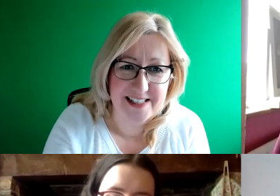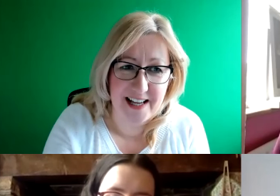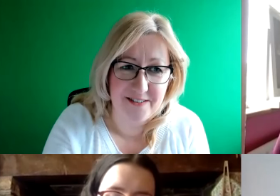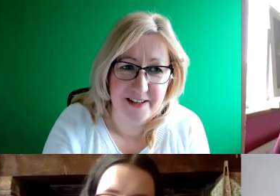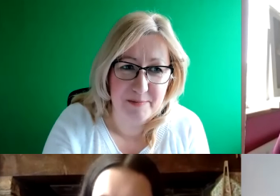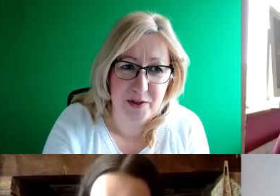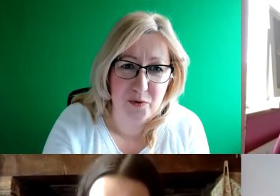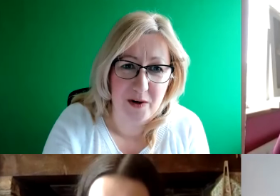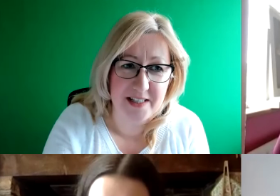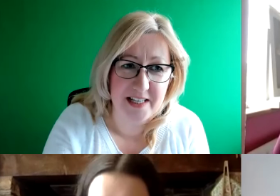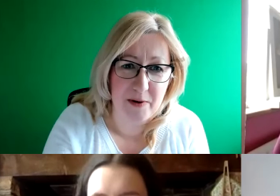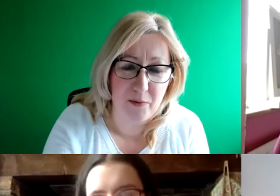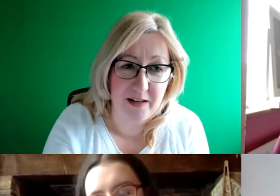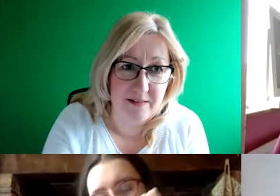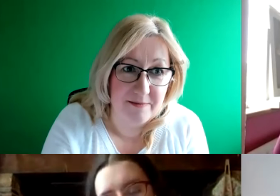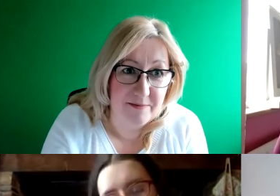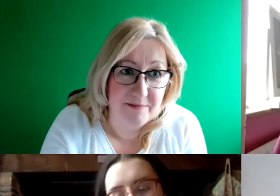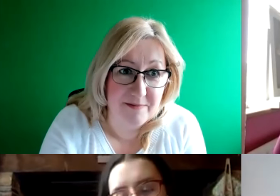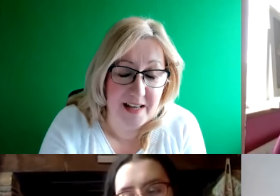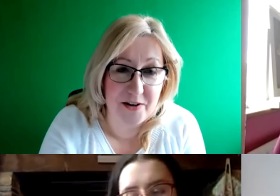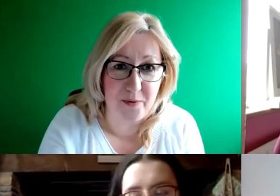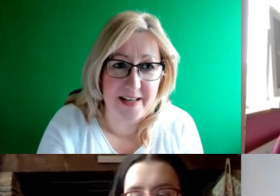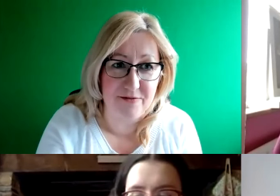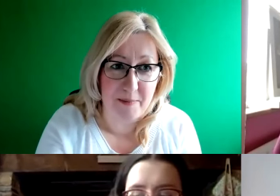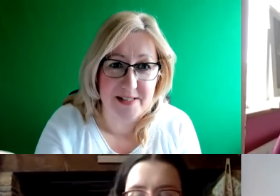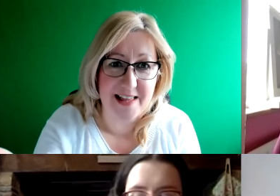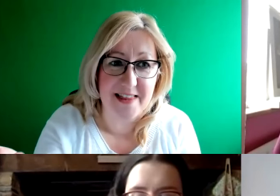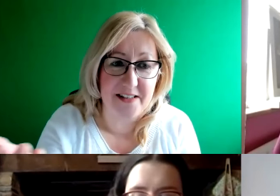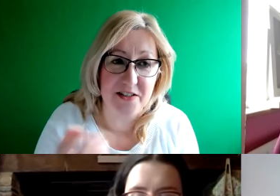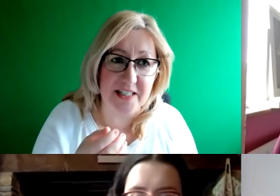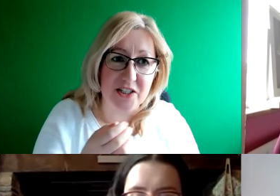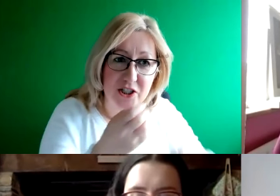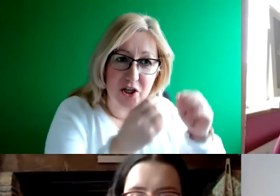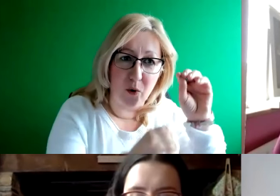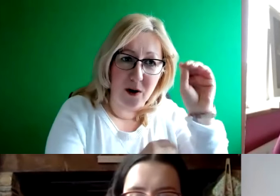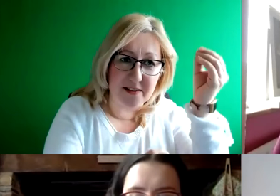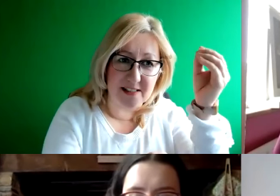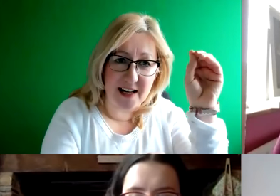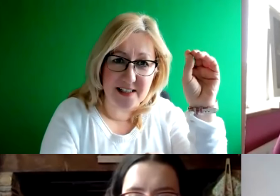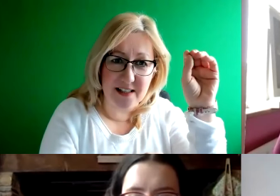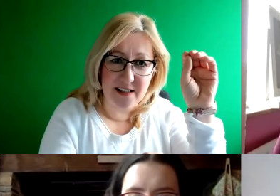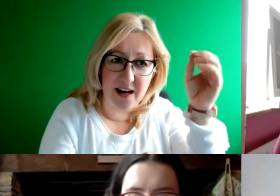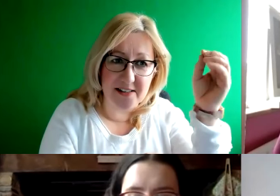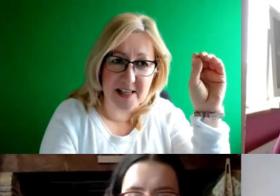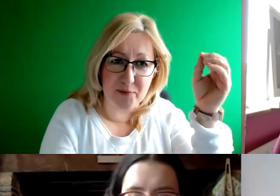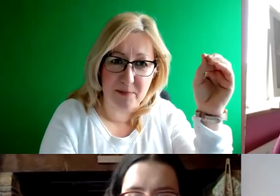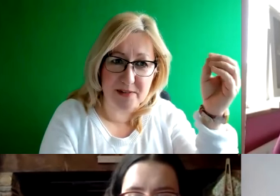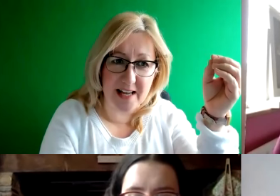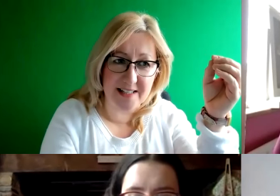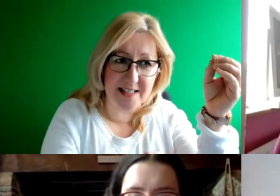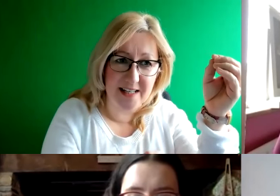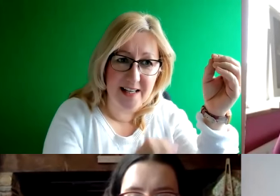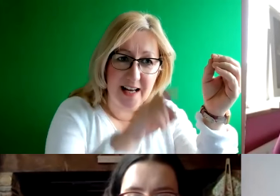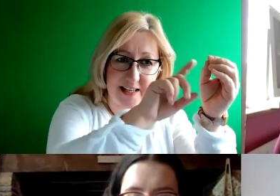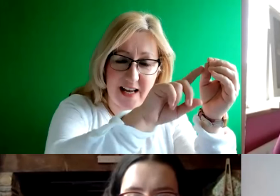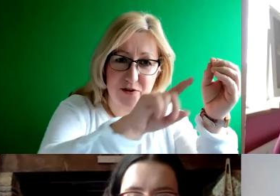in ISL, right? But you would want to think about, well, how do I represent that? You'd need to know, what does that concept